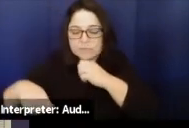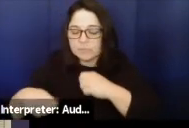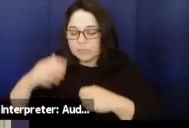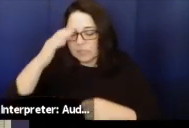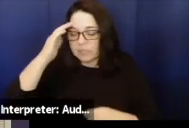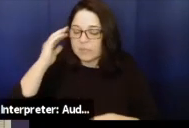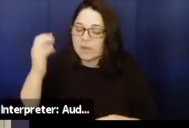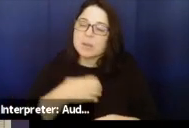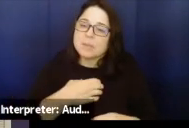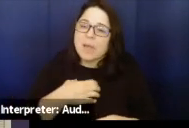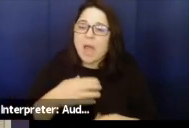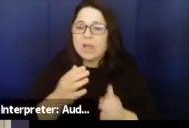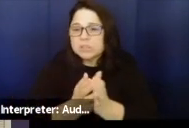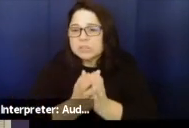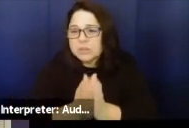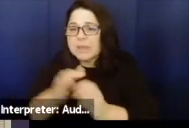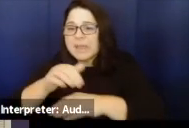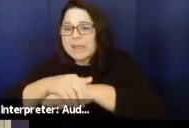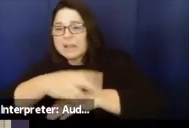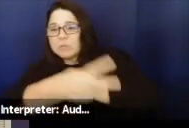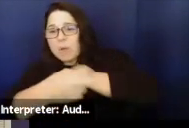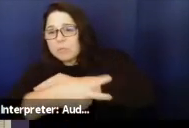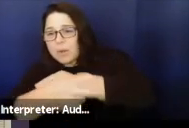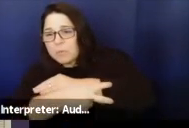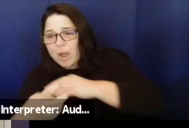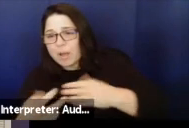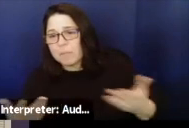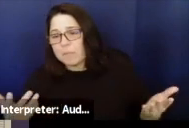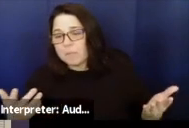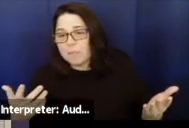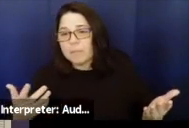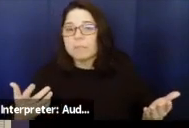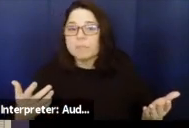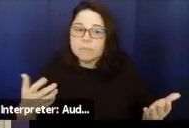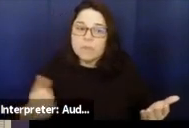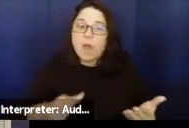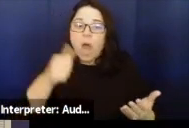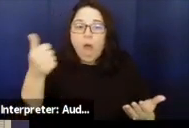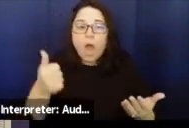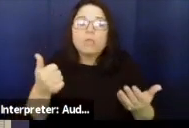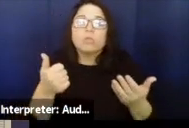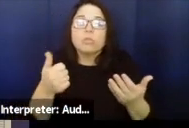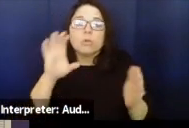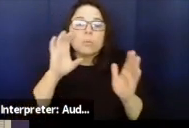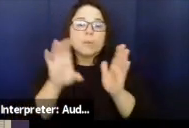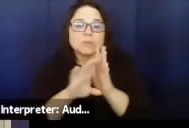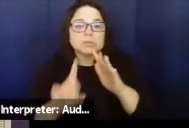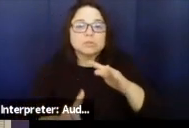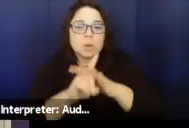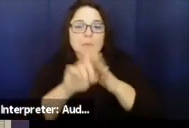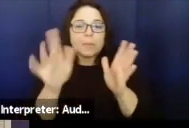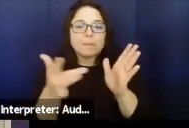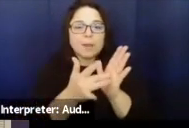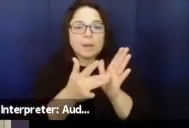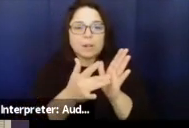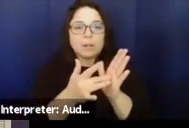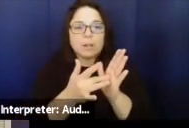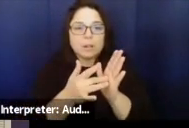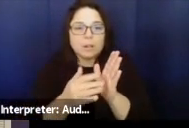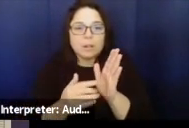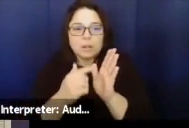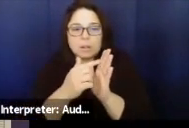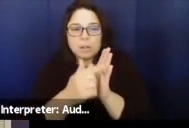of its ships at sea by England. A variety of other figures appear in the center,